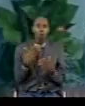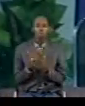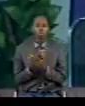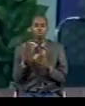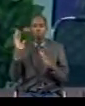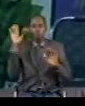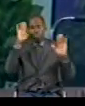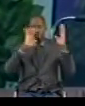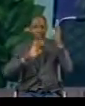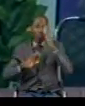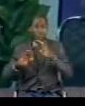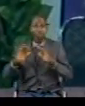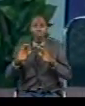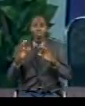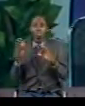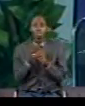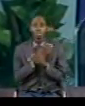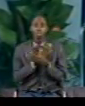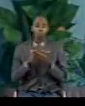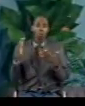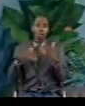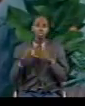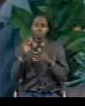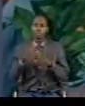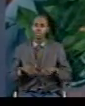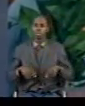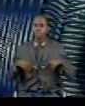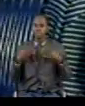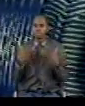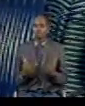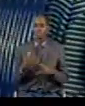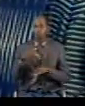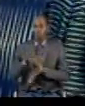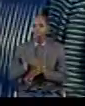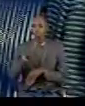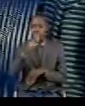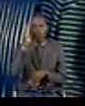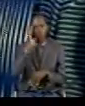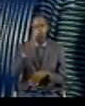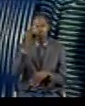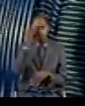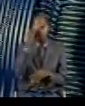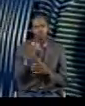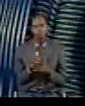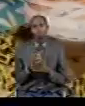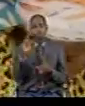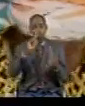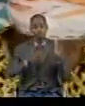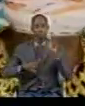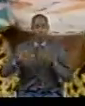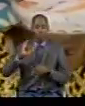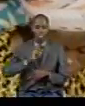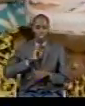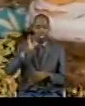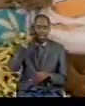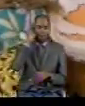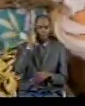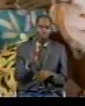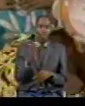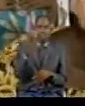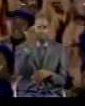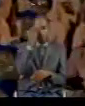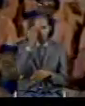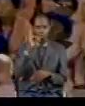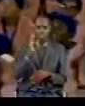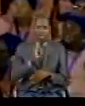away from your life. Tonight, you will know. I will know. I will